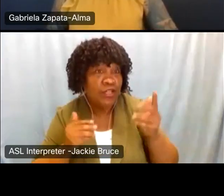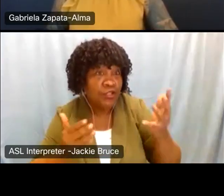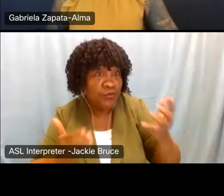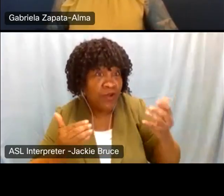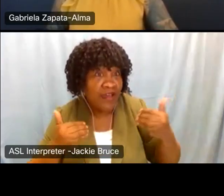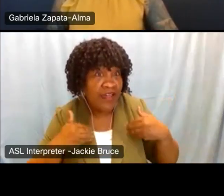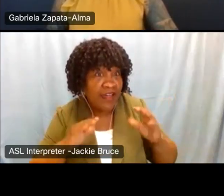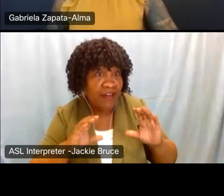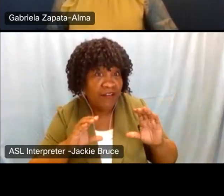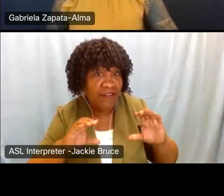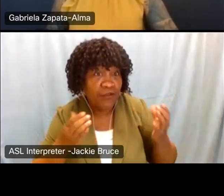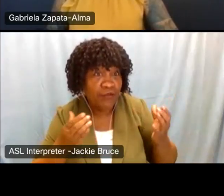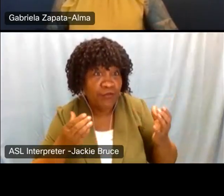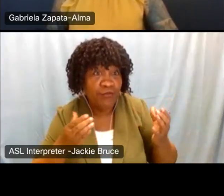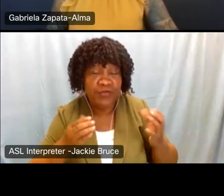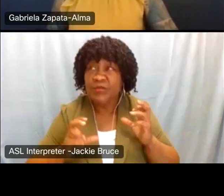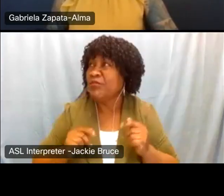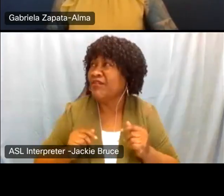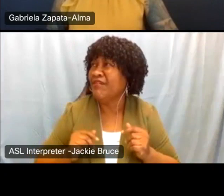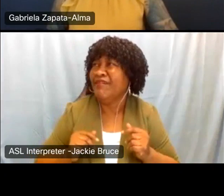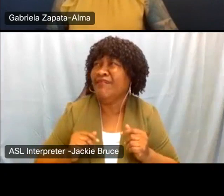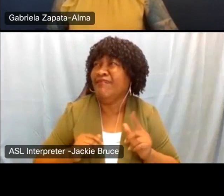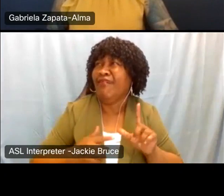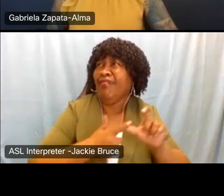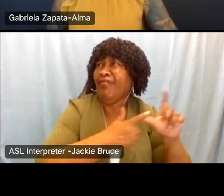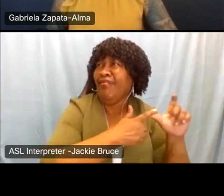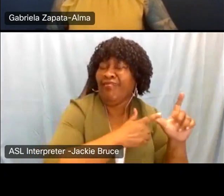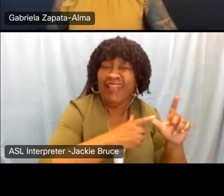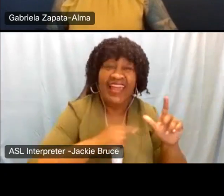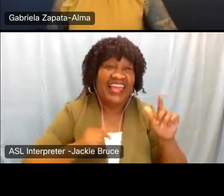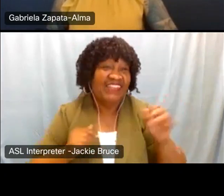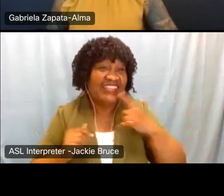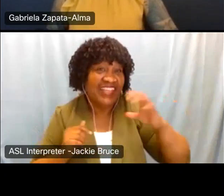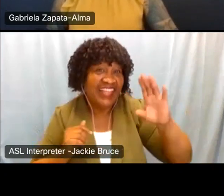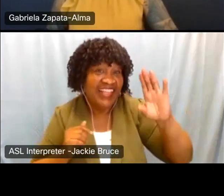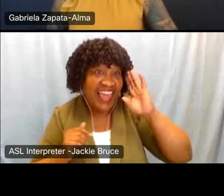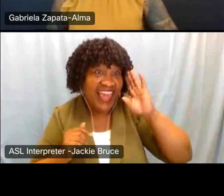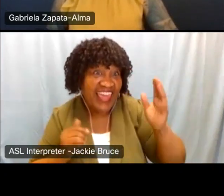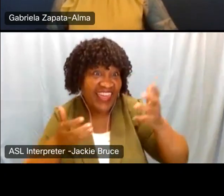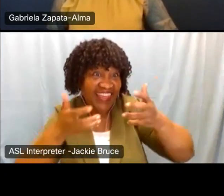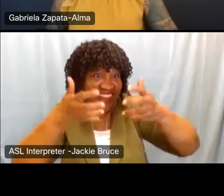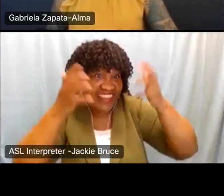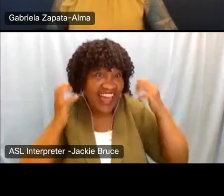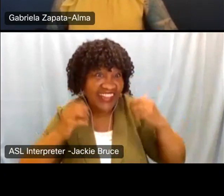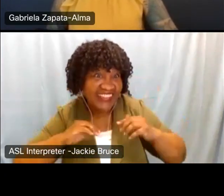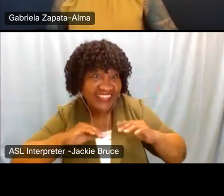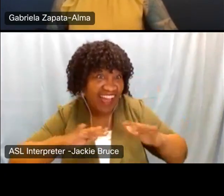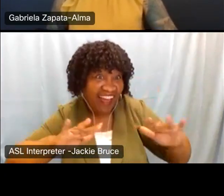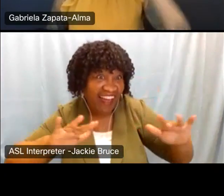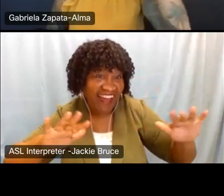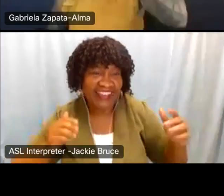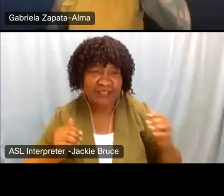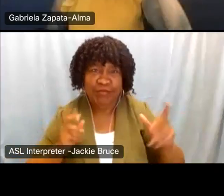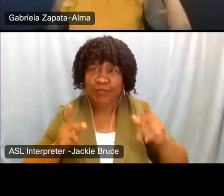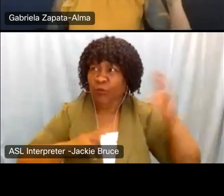group? Everyone would go running. It'd be like I just said, hey, I'm letting the lions loose, right? Like everyone would